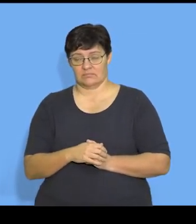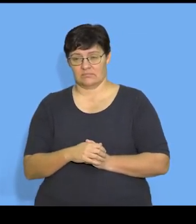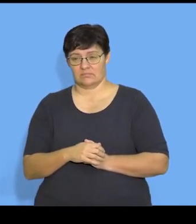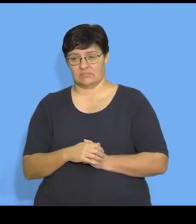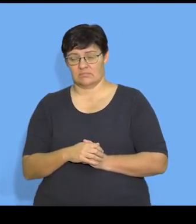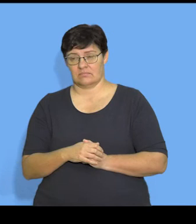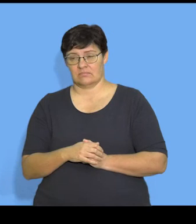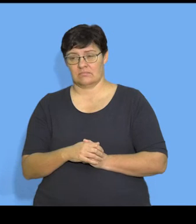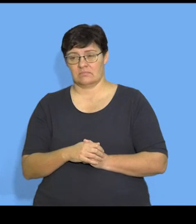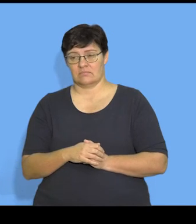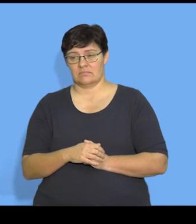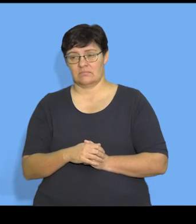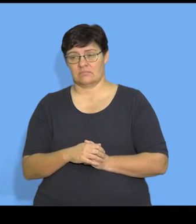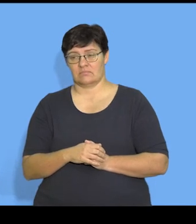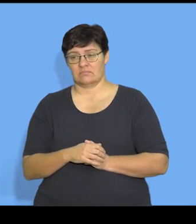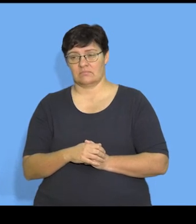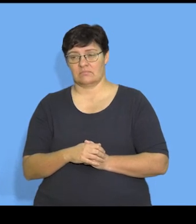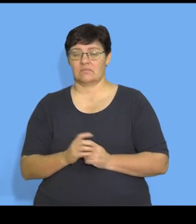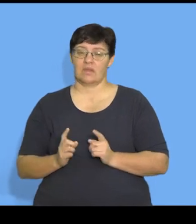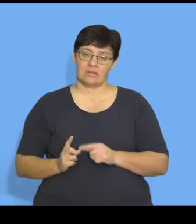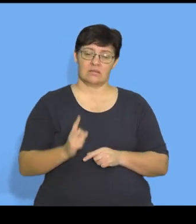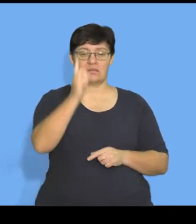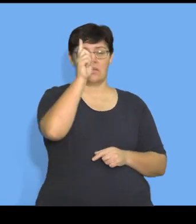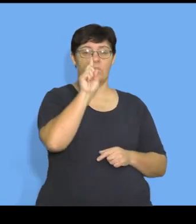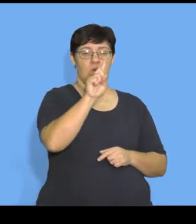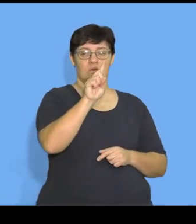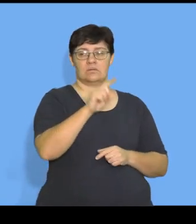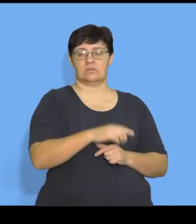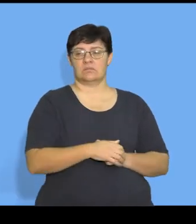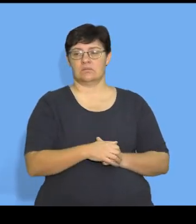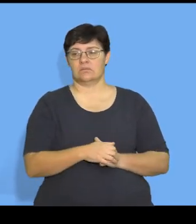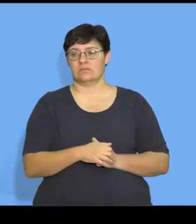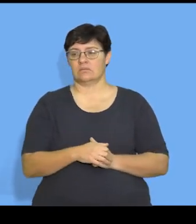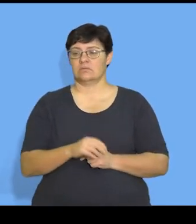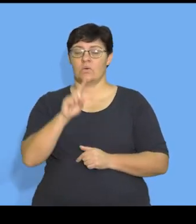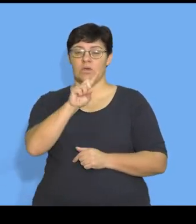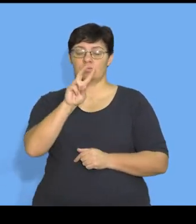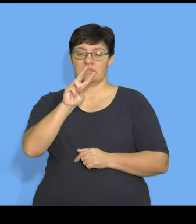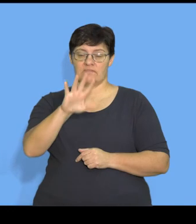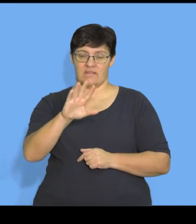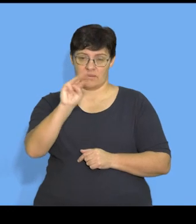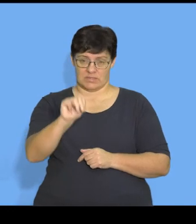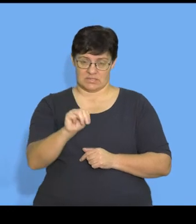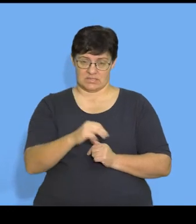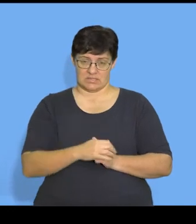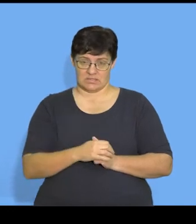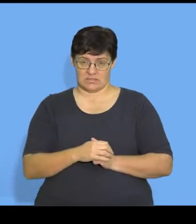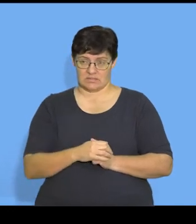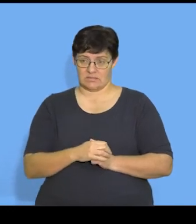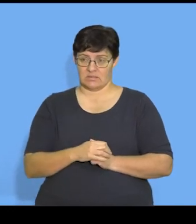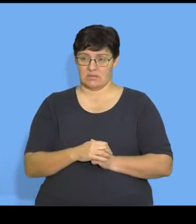And then she went 125, I should have drawn this differently, 125 meters